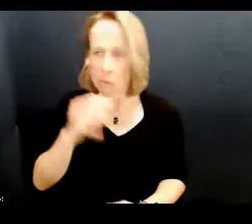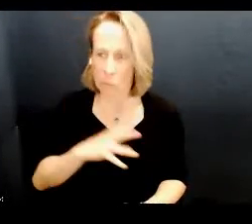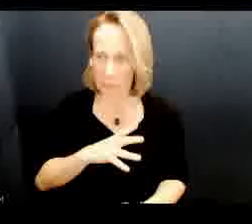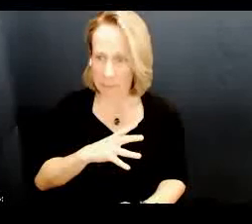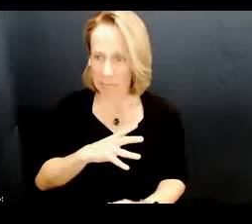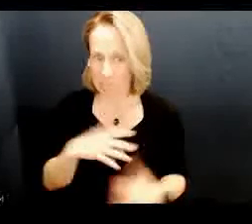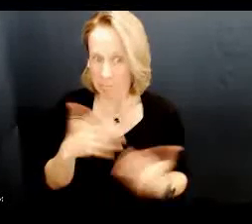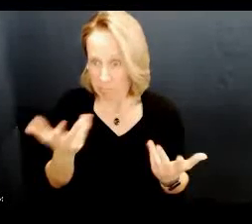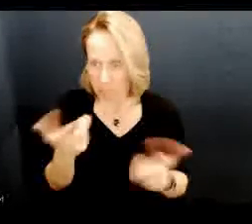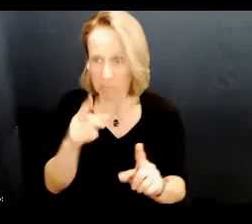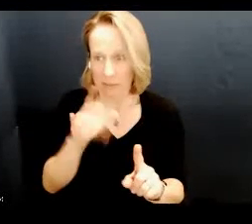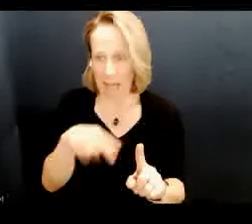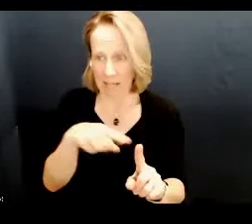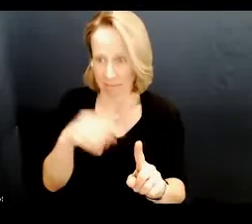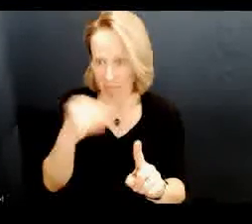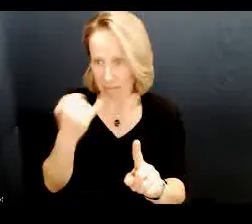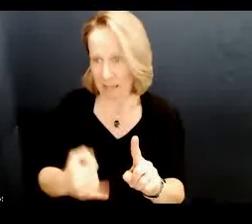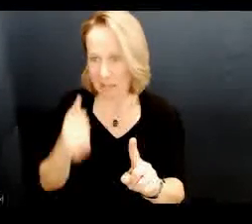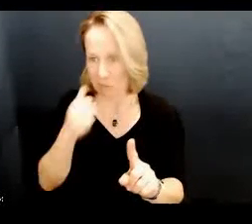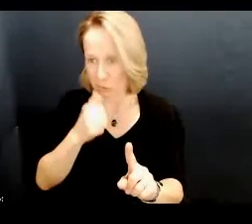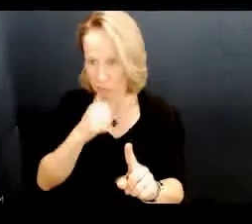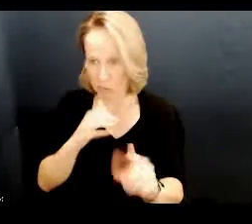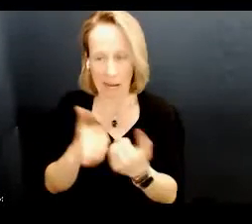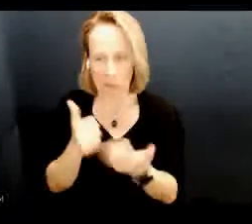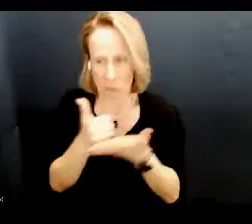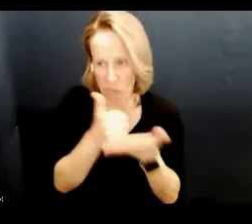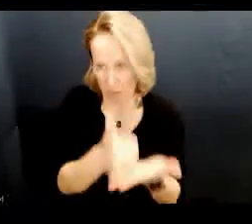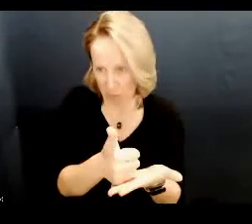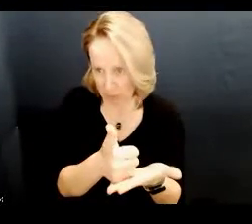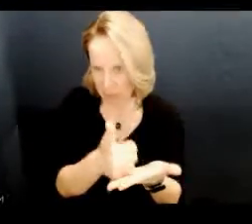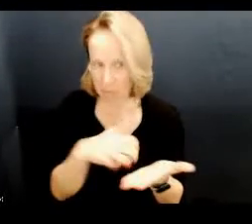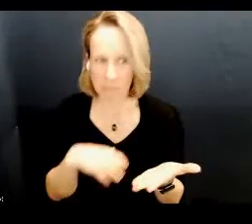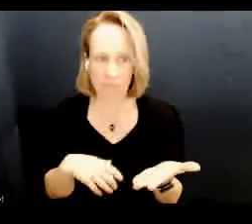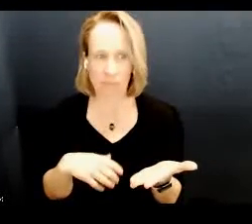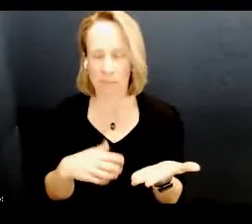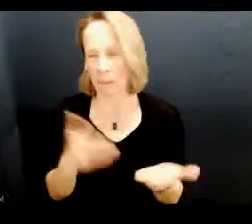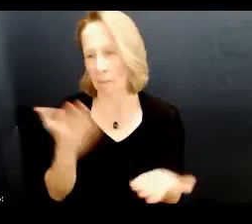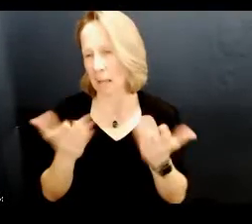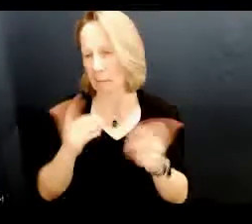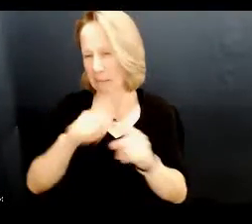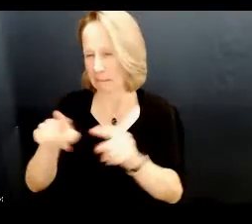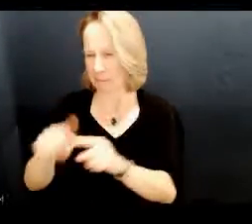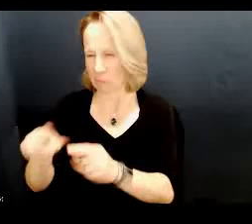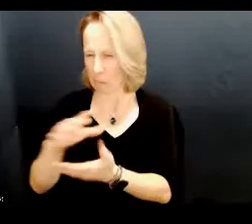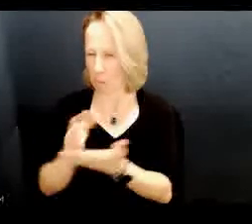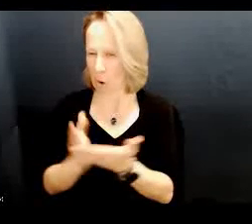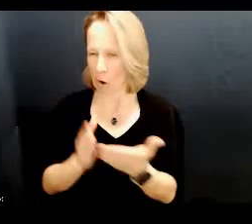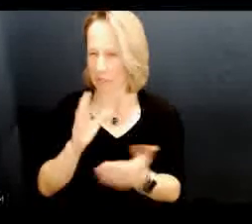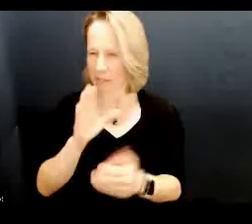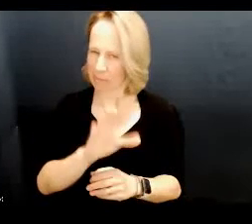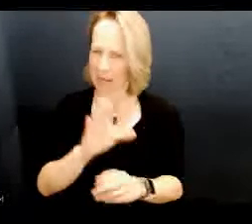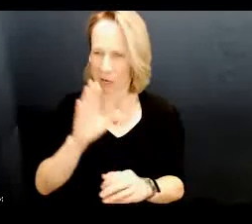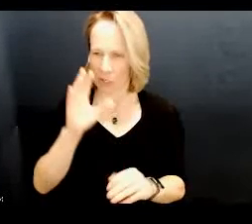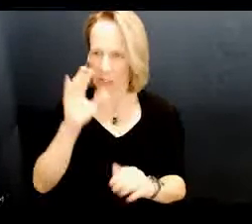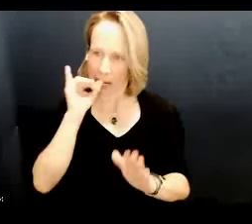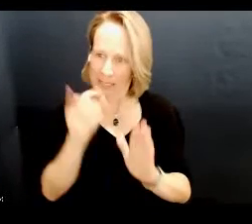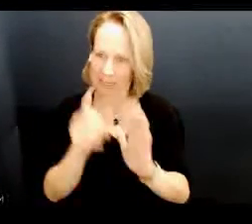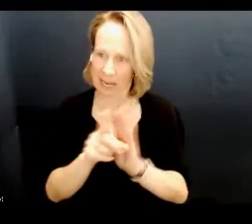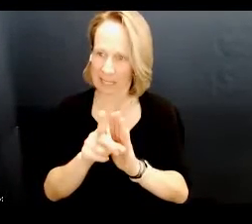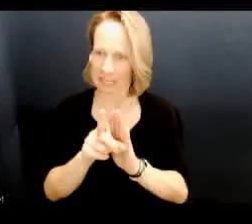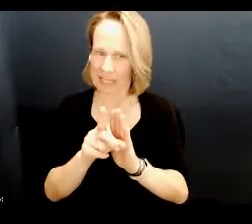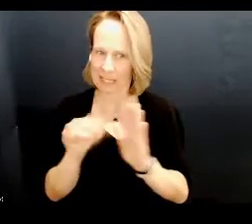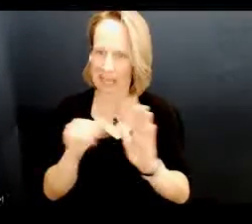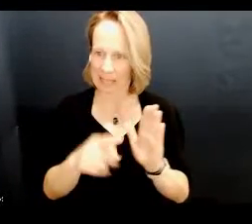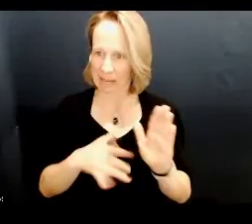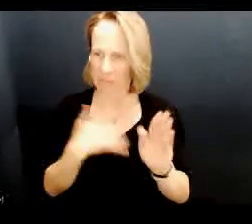different aspects to someone's identity that may prevent them from reaching out for help.